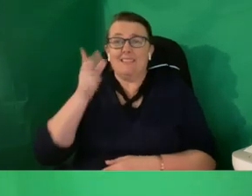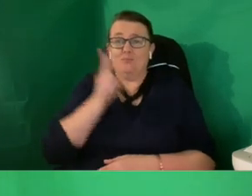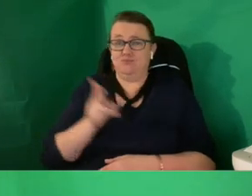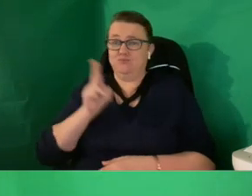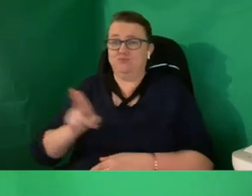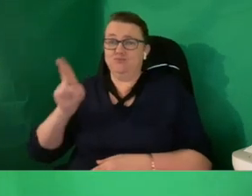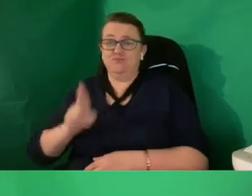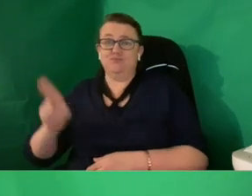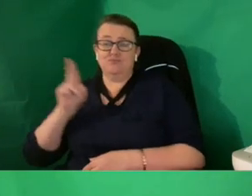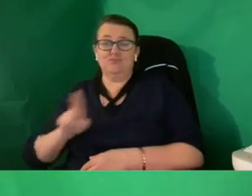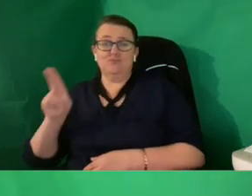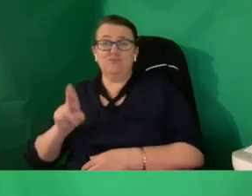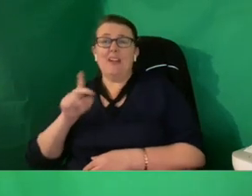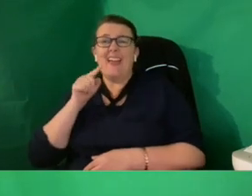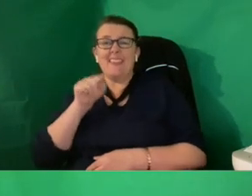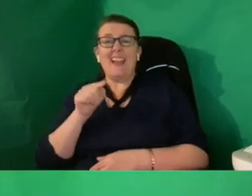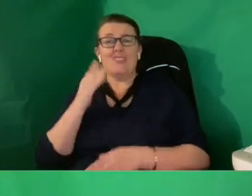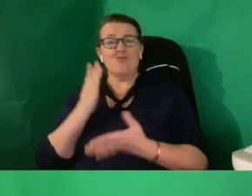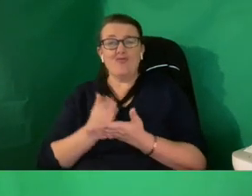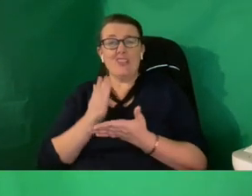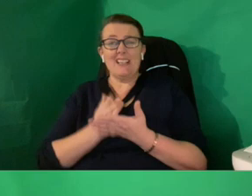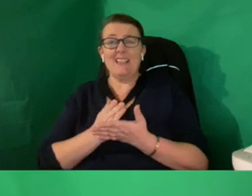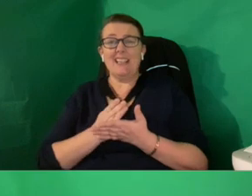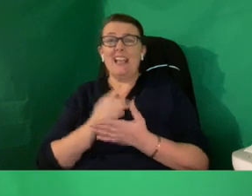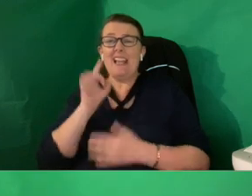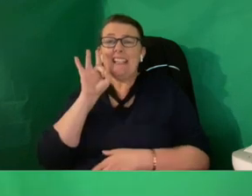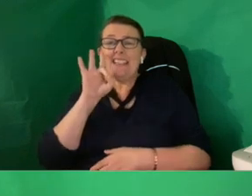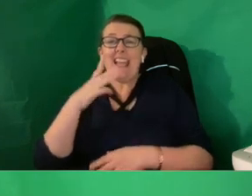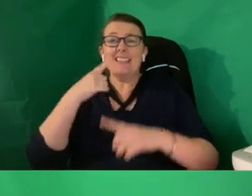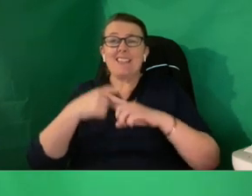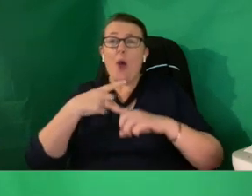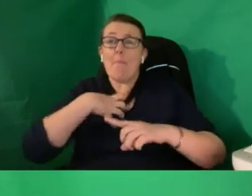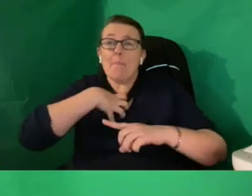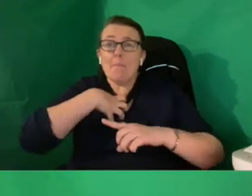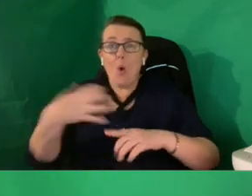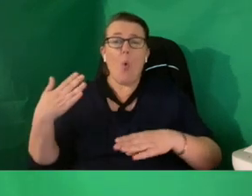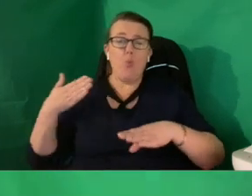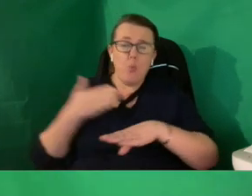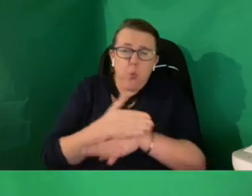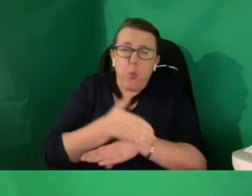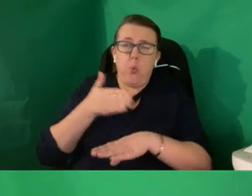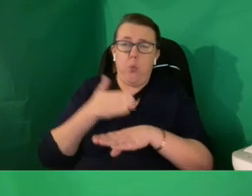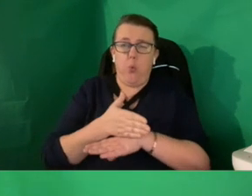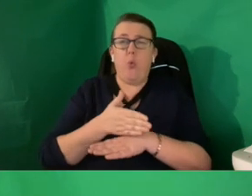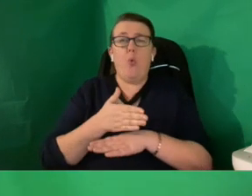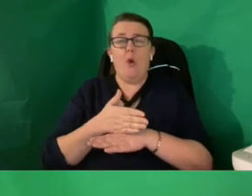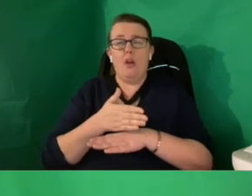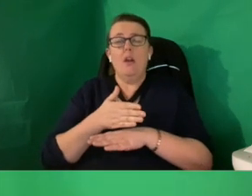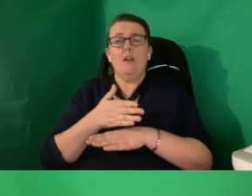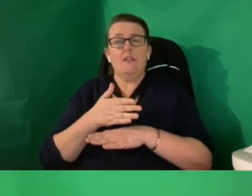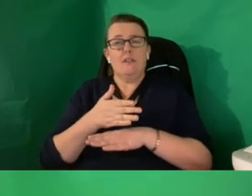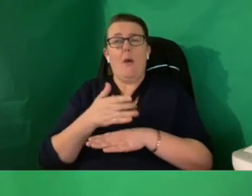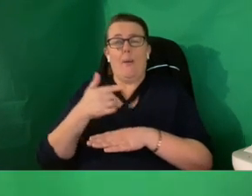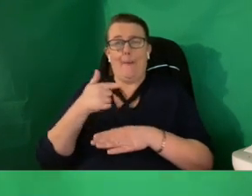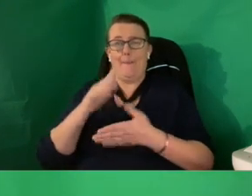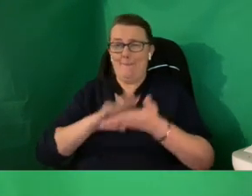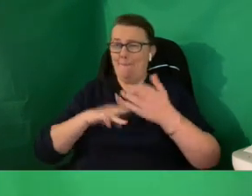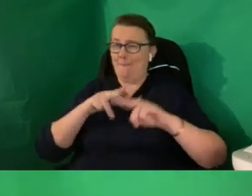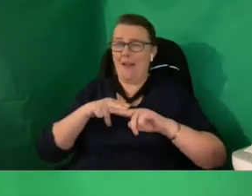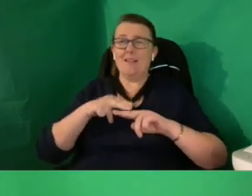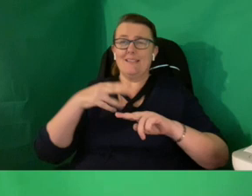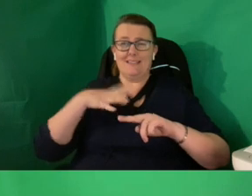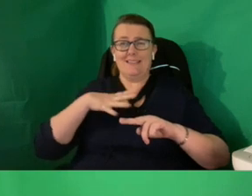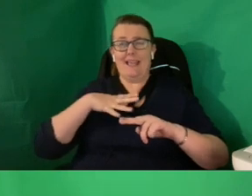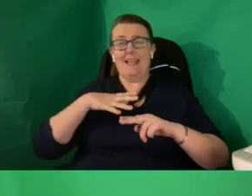doesn't. So when they're experiencing those challenges, you need as many tools in your toolbox as you